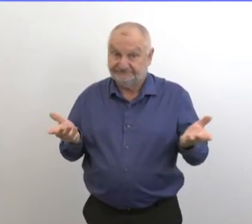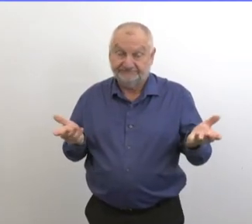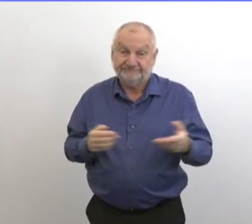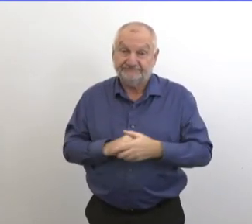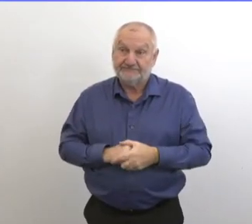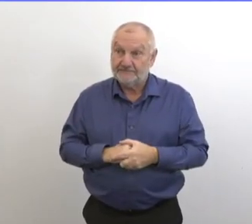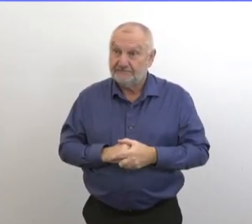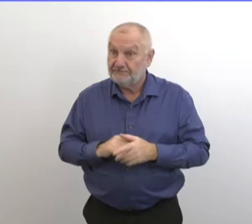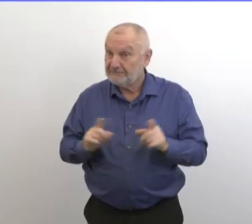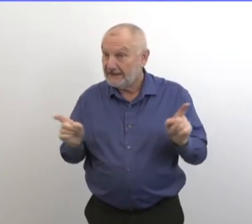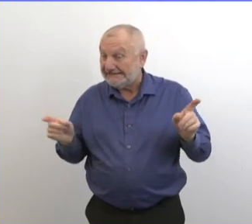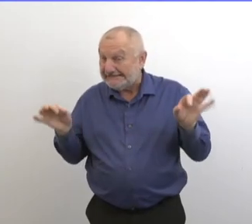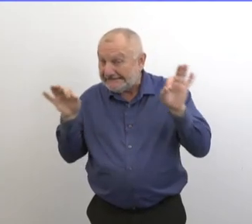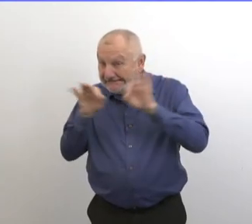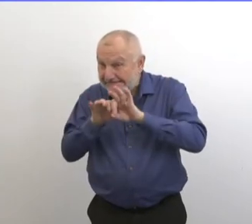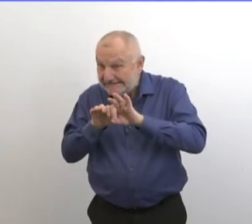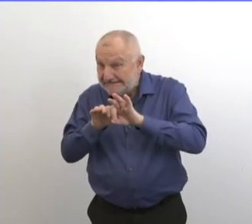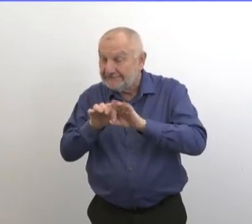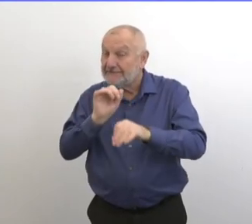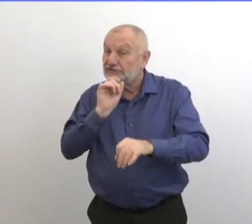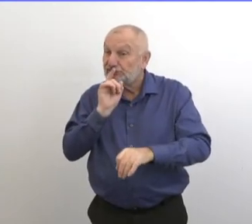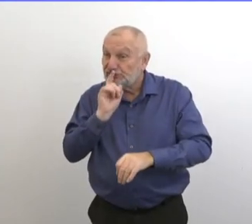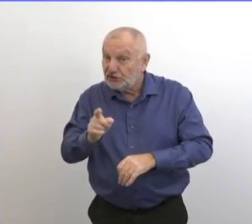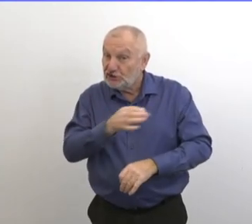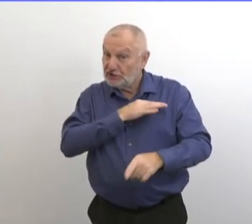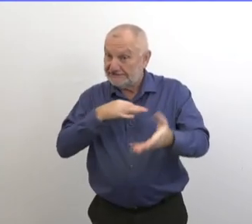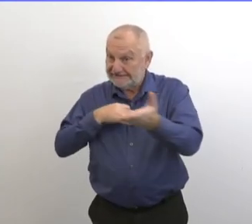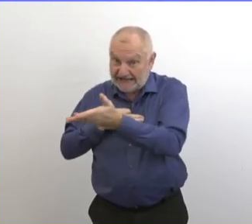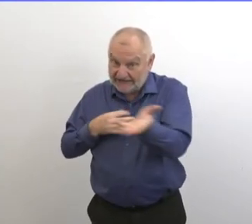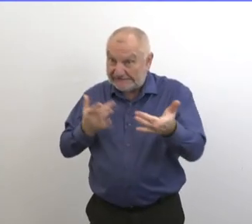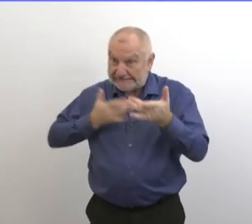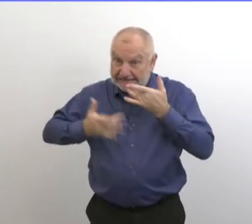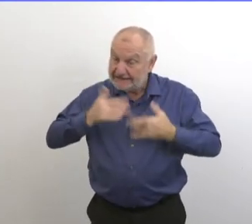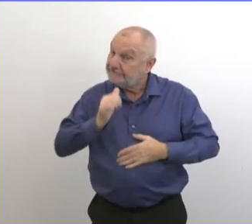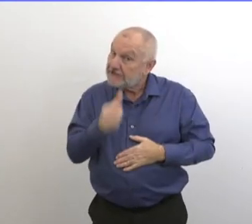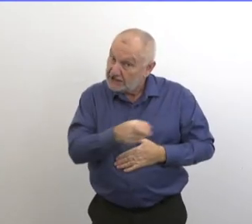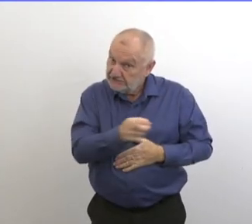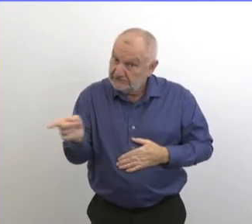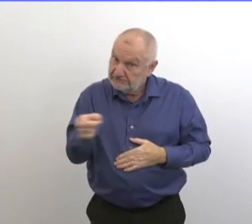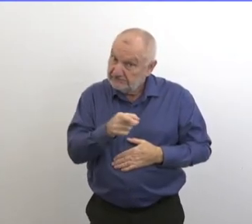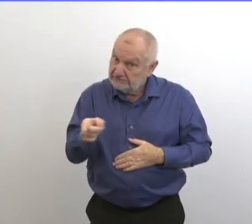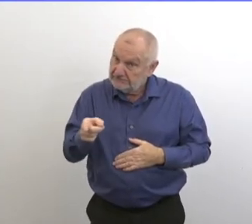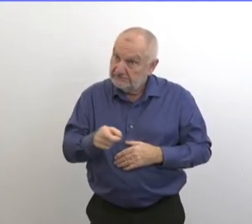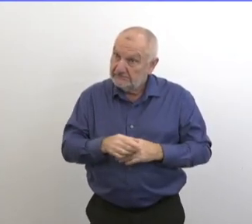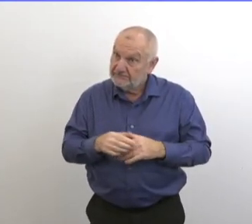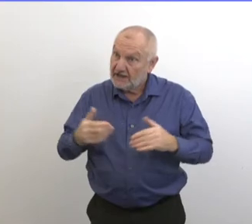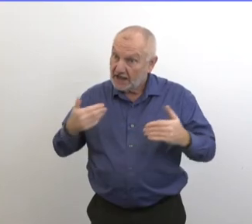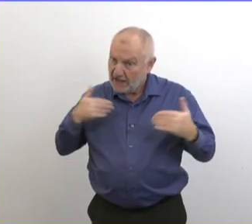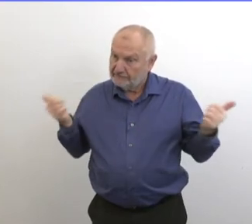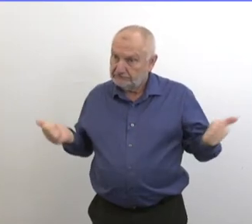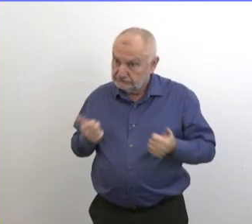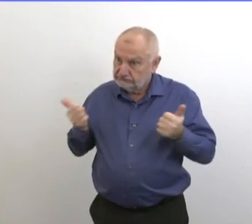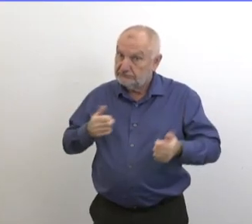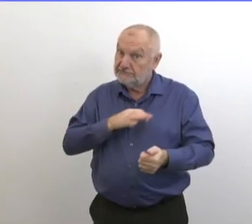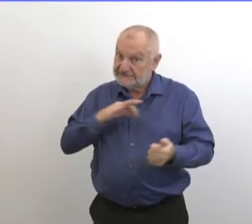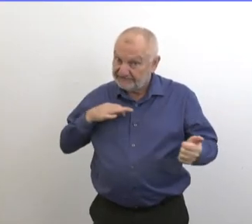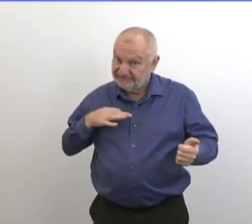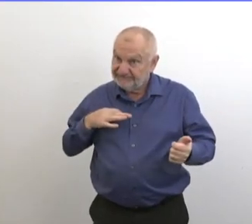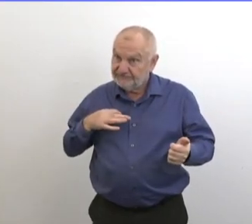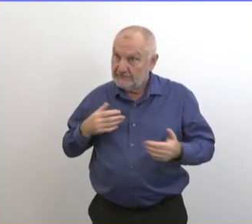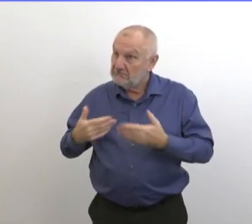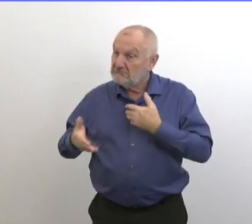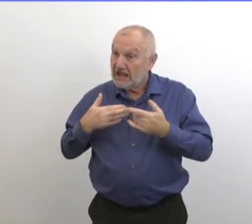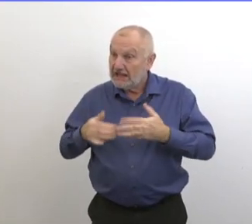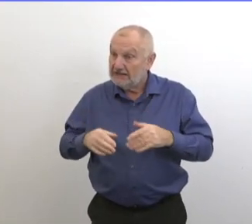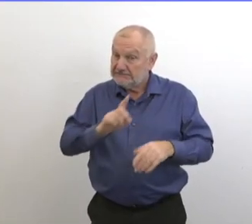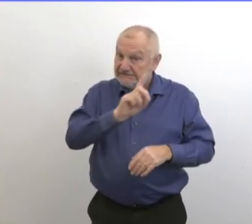supports to look after those clients. That's really what this is all about, is those vulnerable clients working, whether it's in the disabilities community or